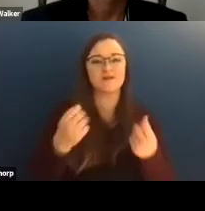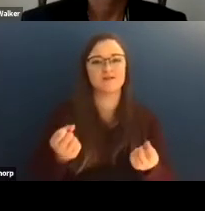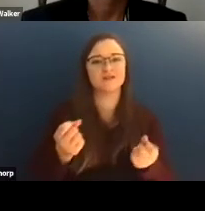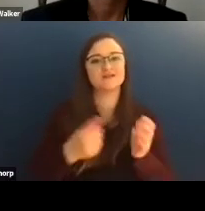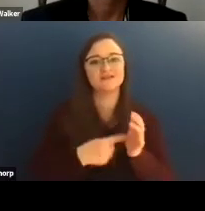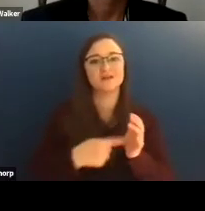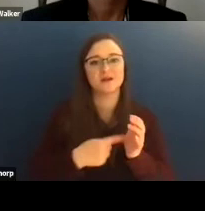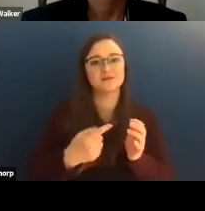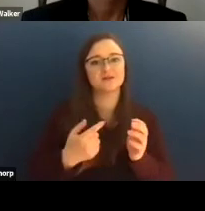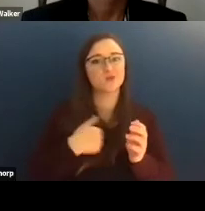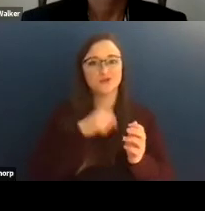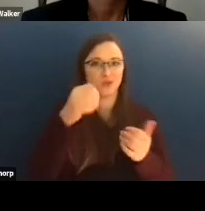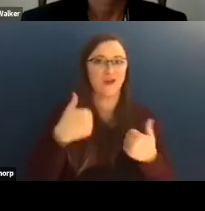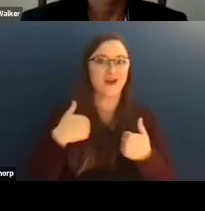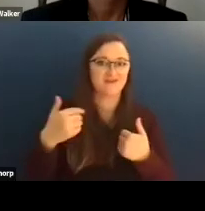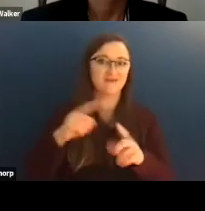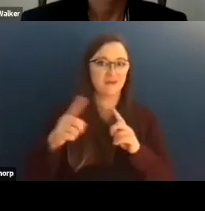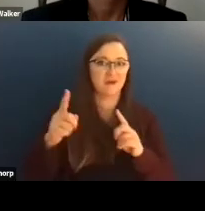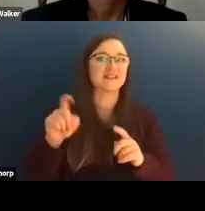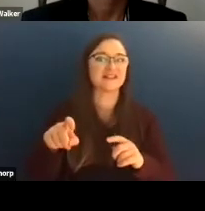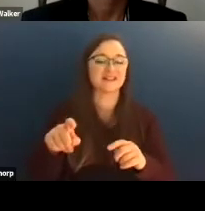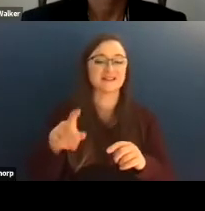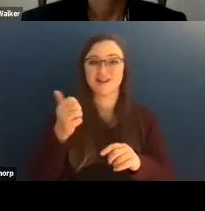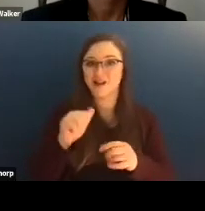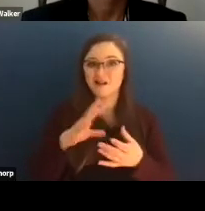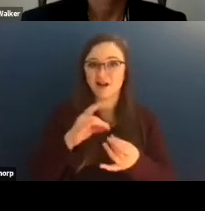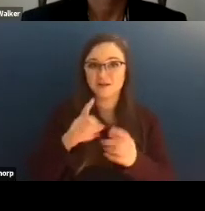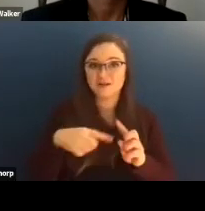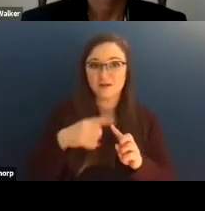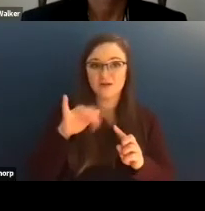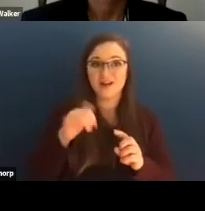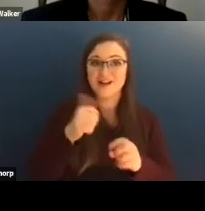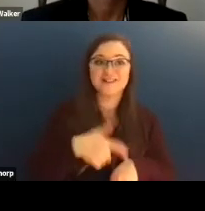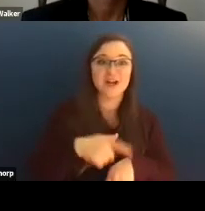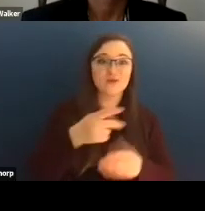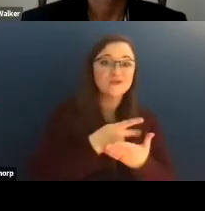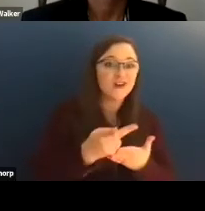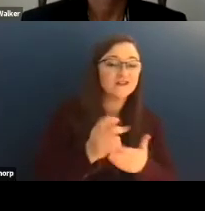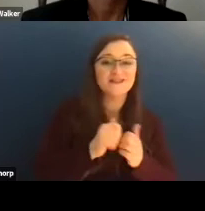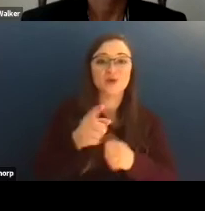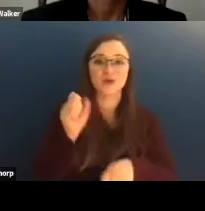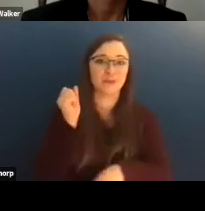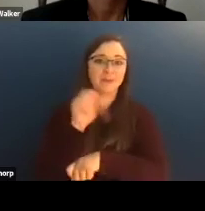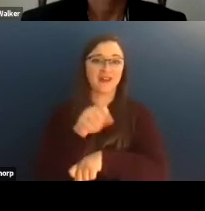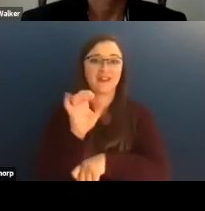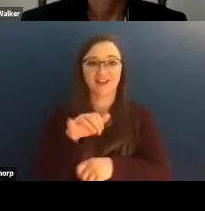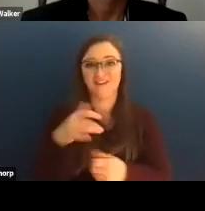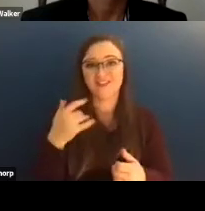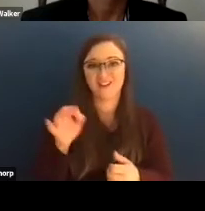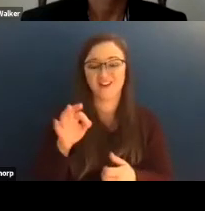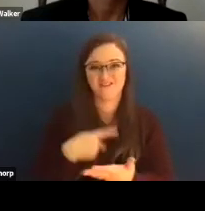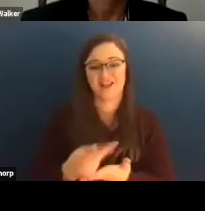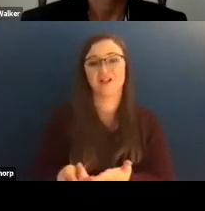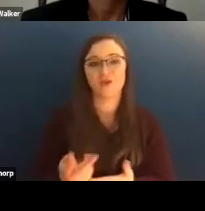we need. Do you have any comment about that? Any time you felt this and how you overcame this feeling?